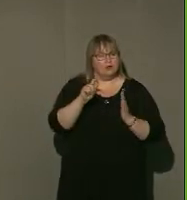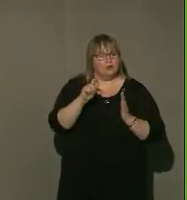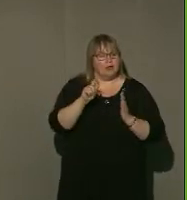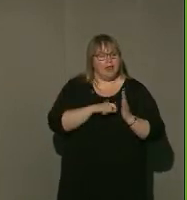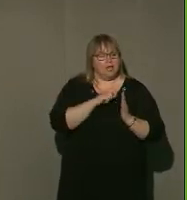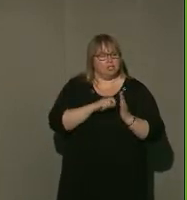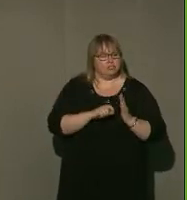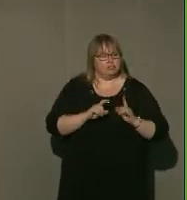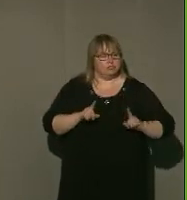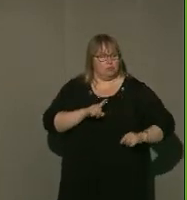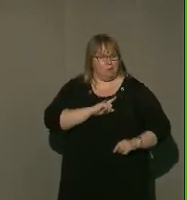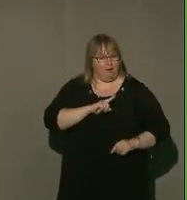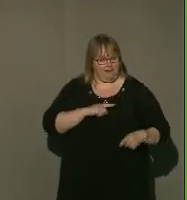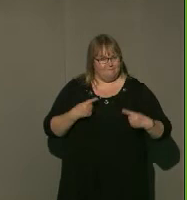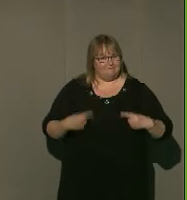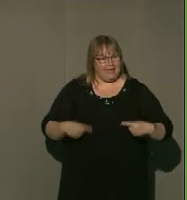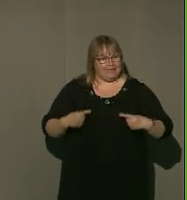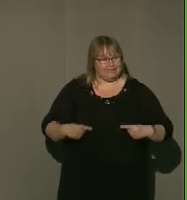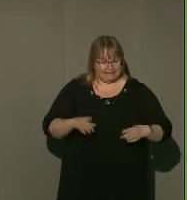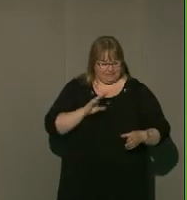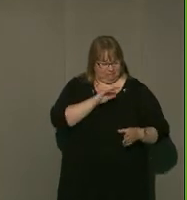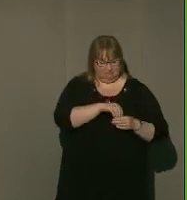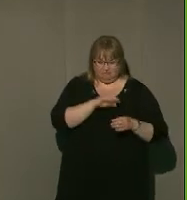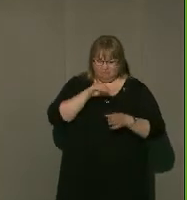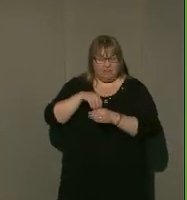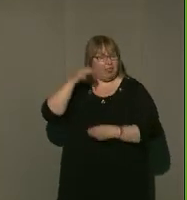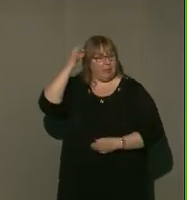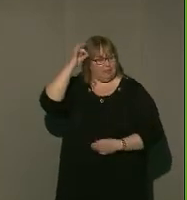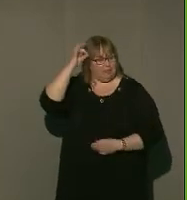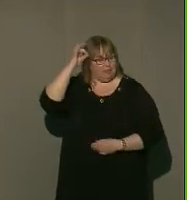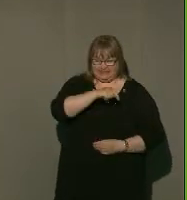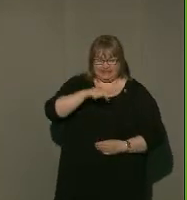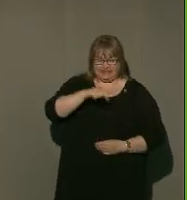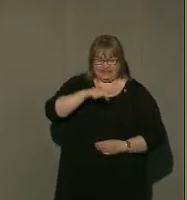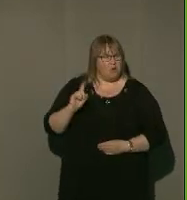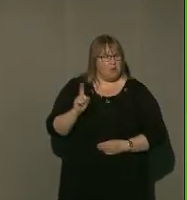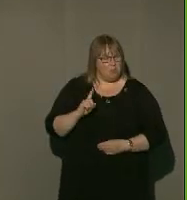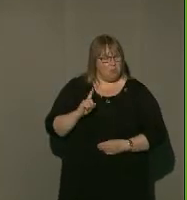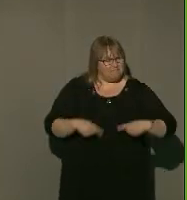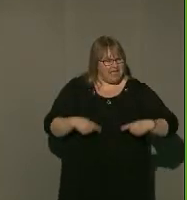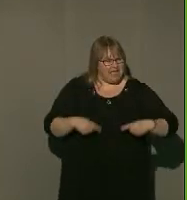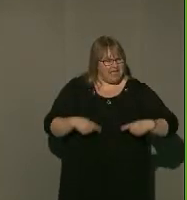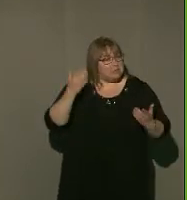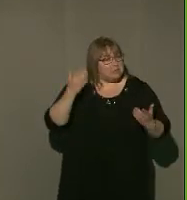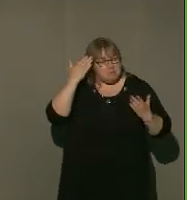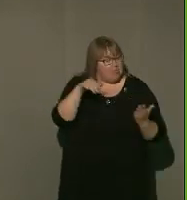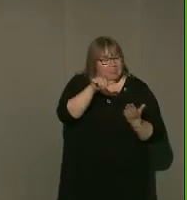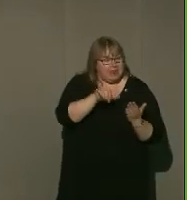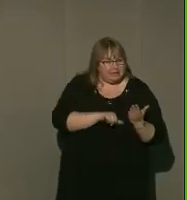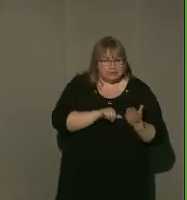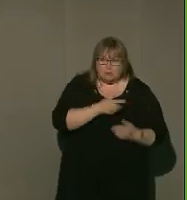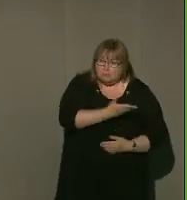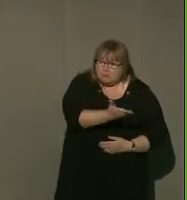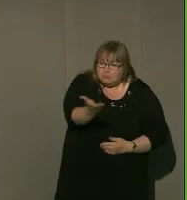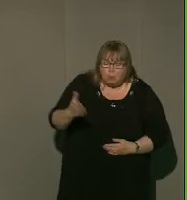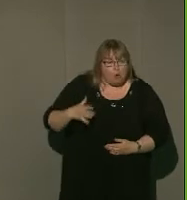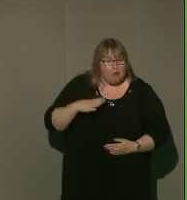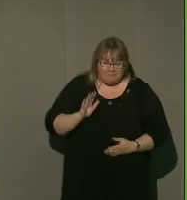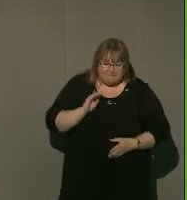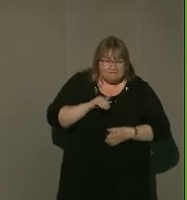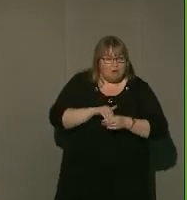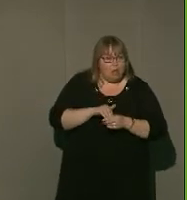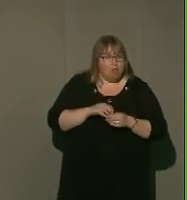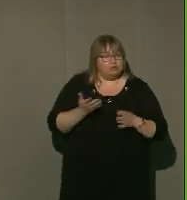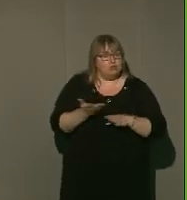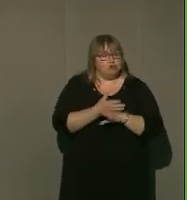vacancies on various committees. I don't have a list of what the vacancies are, I'm afraid, but if you all want to get involved in the Green Party, getting onto one of